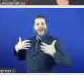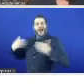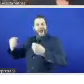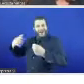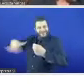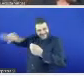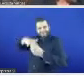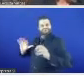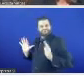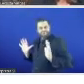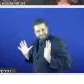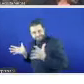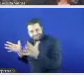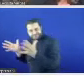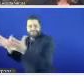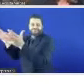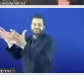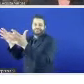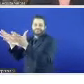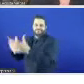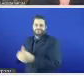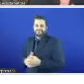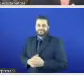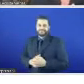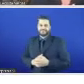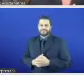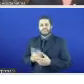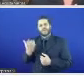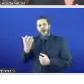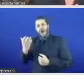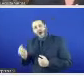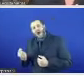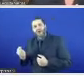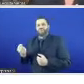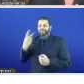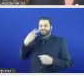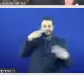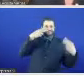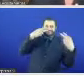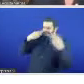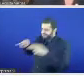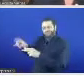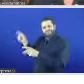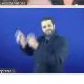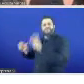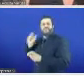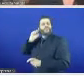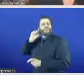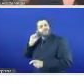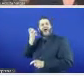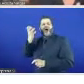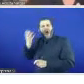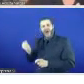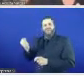resulted in further harassment and abuse of women from marginalized, criminalized, and stigmatized communities. But while